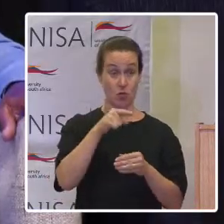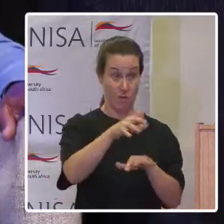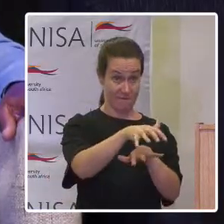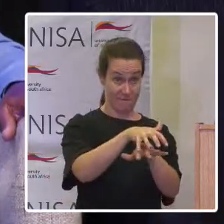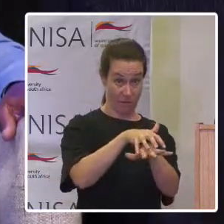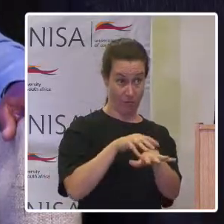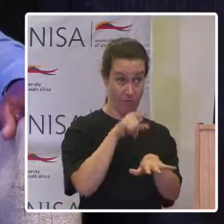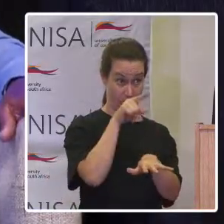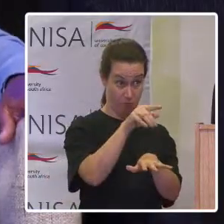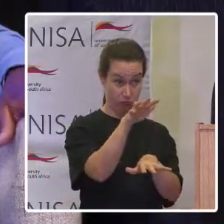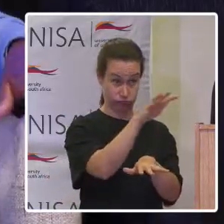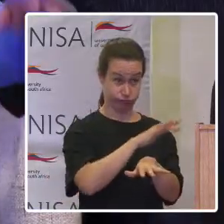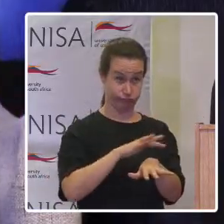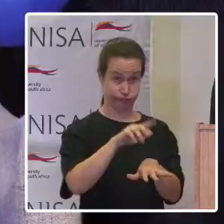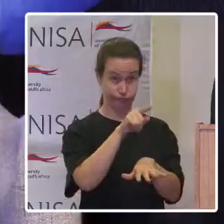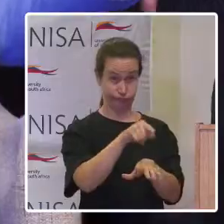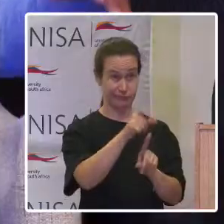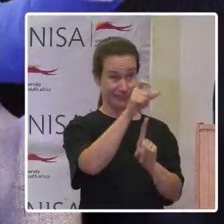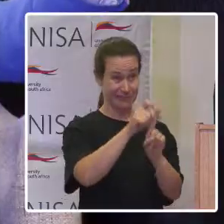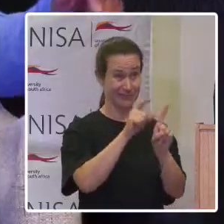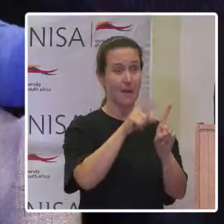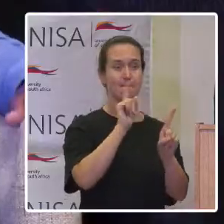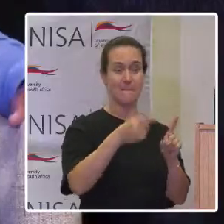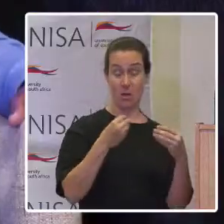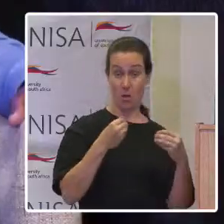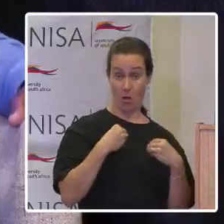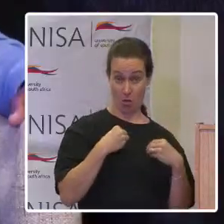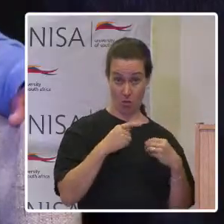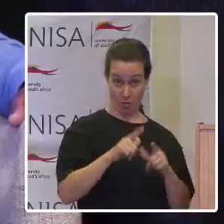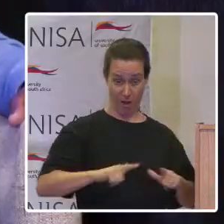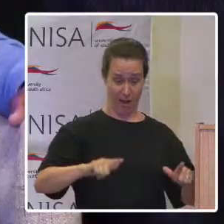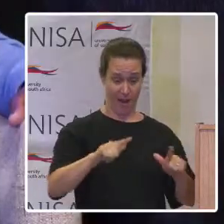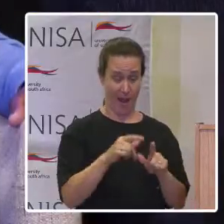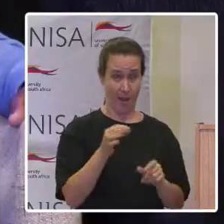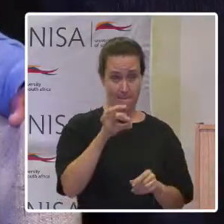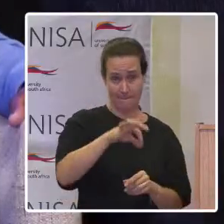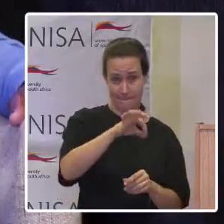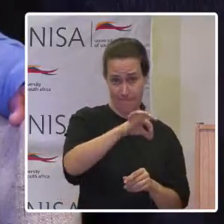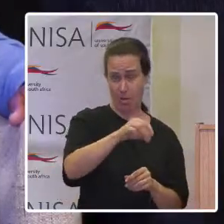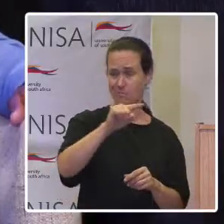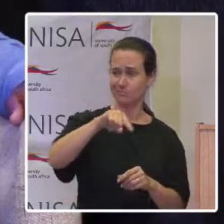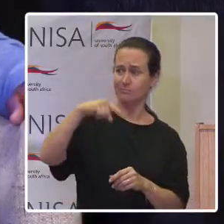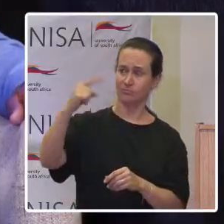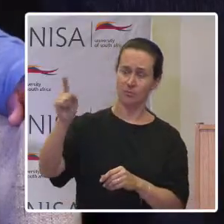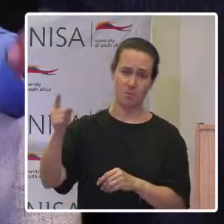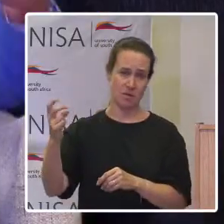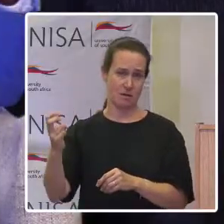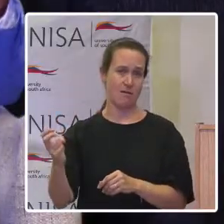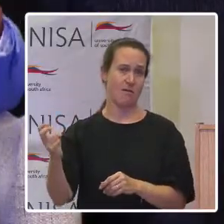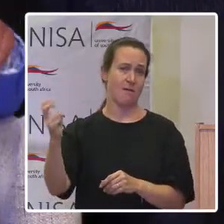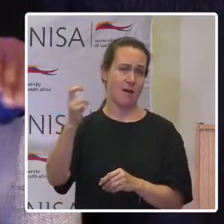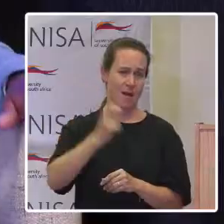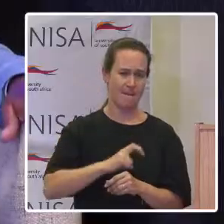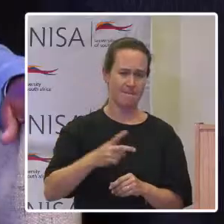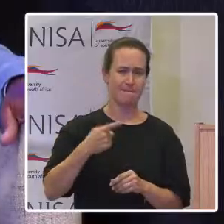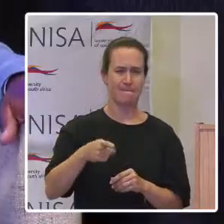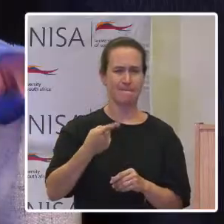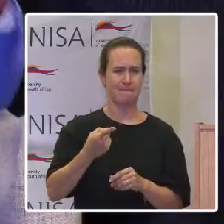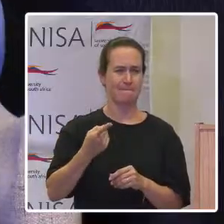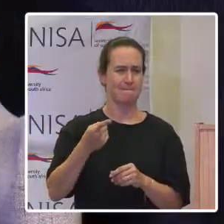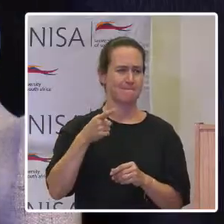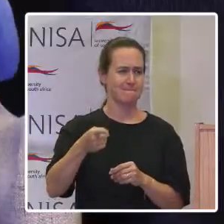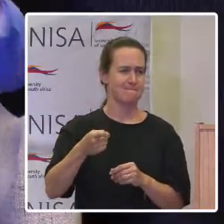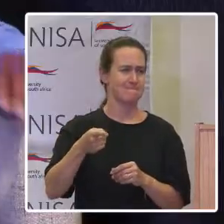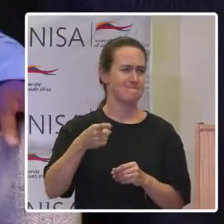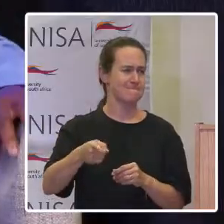agriculture, somebody has to have land and plant, and then somebody has to plow, and somebody has to